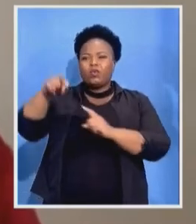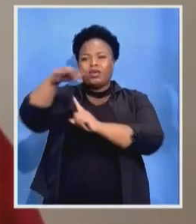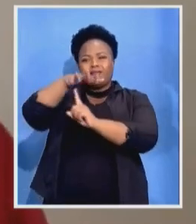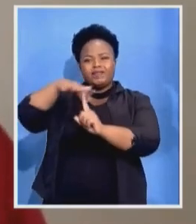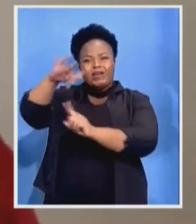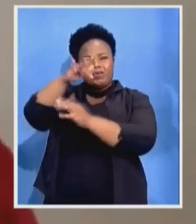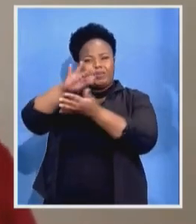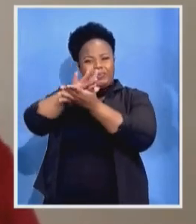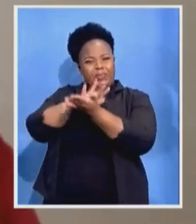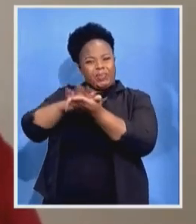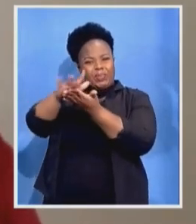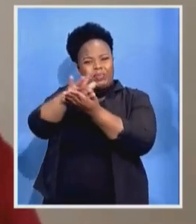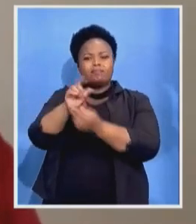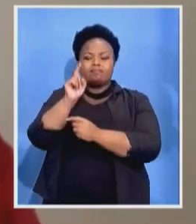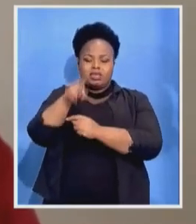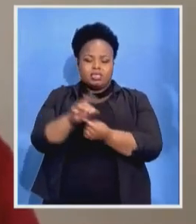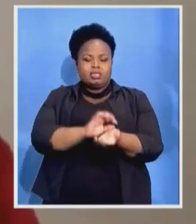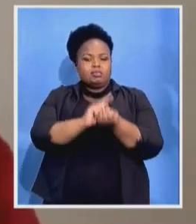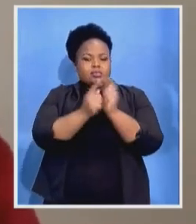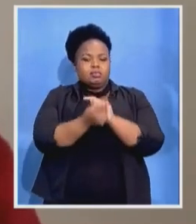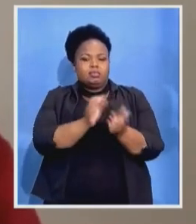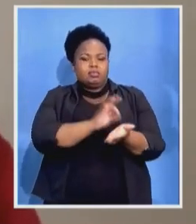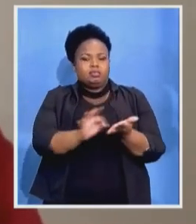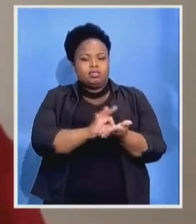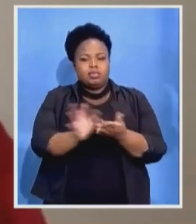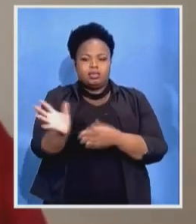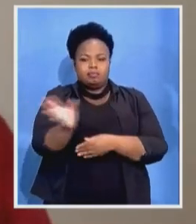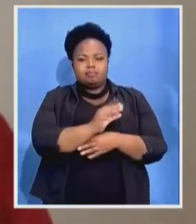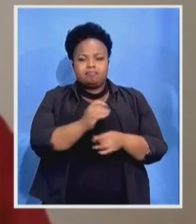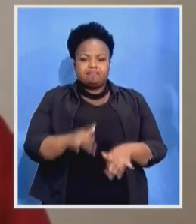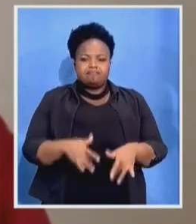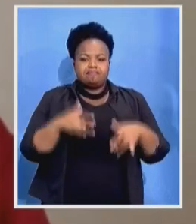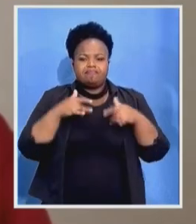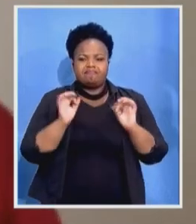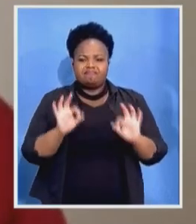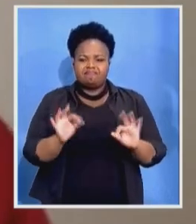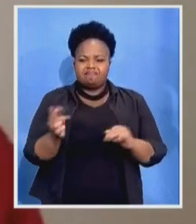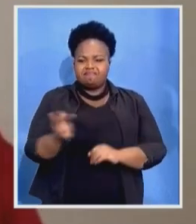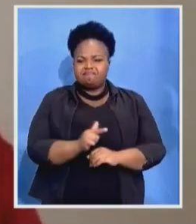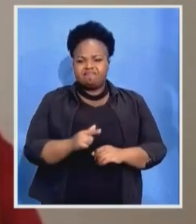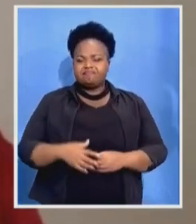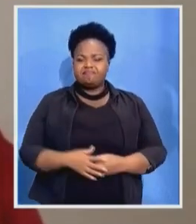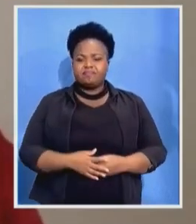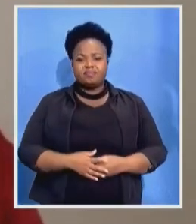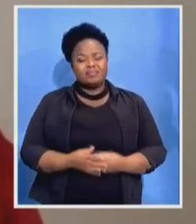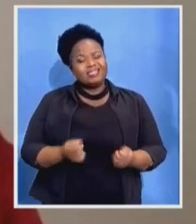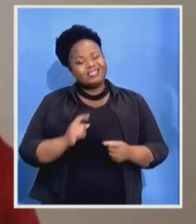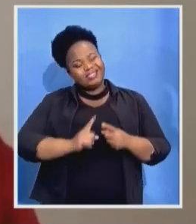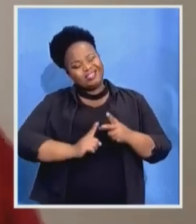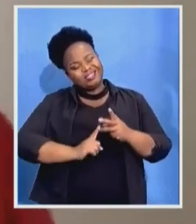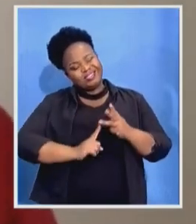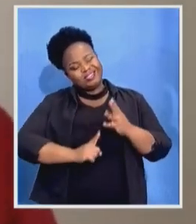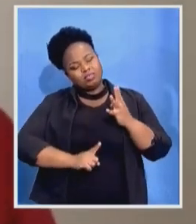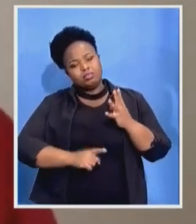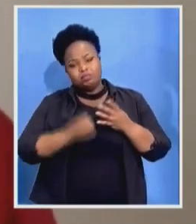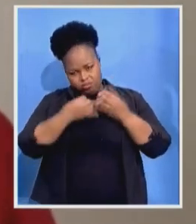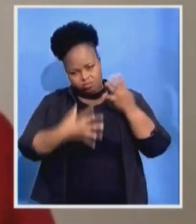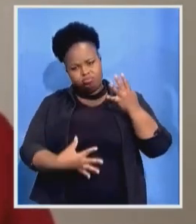where our people are living. These are but just some of the things that we believe are of